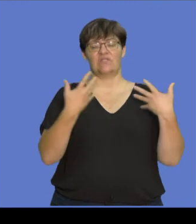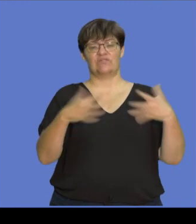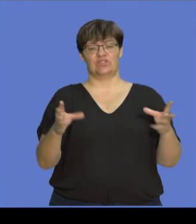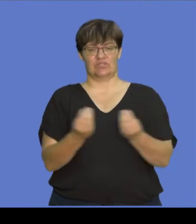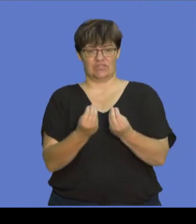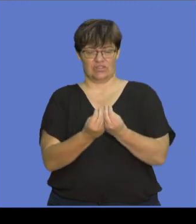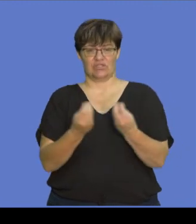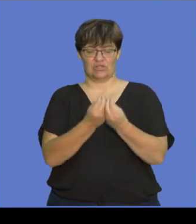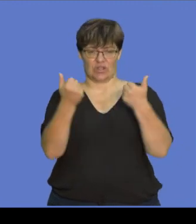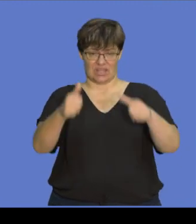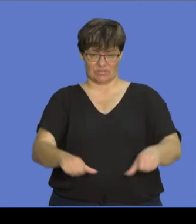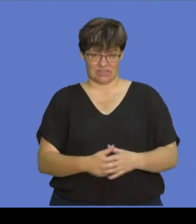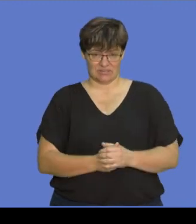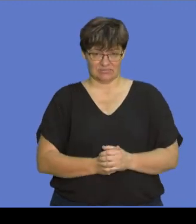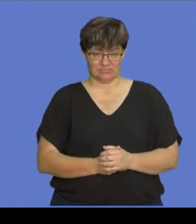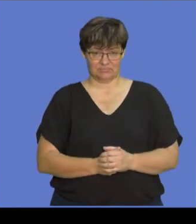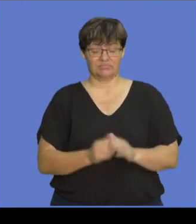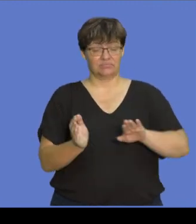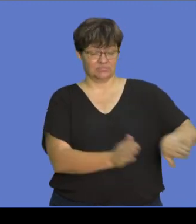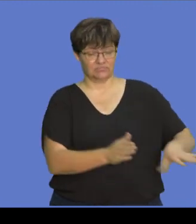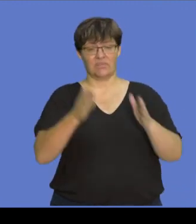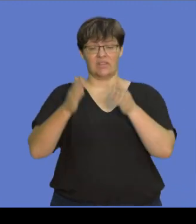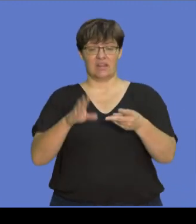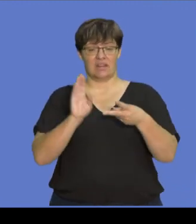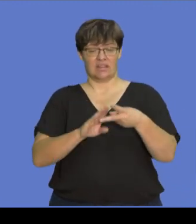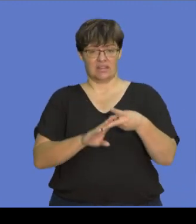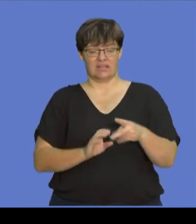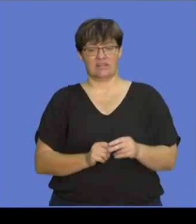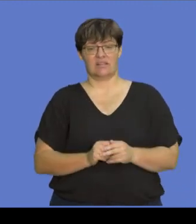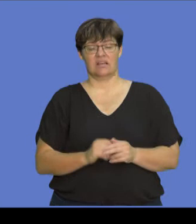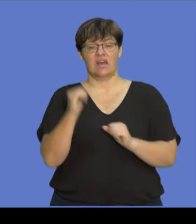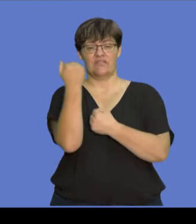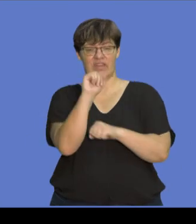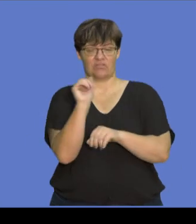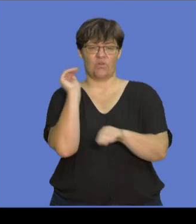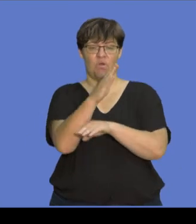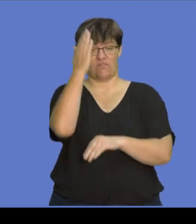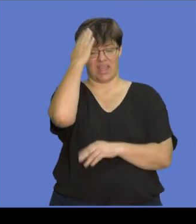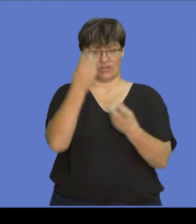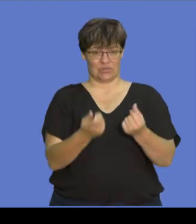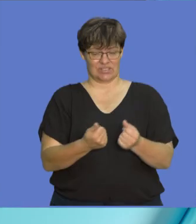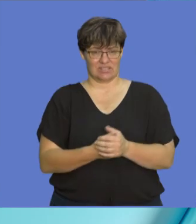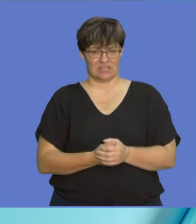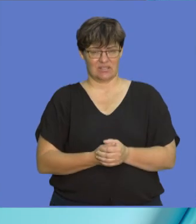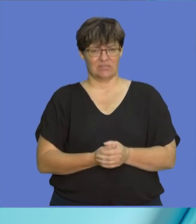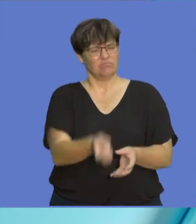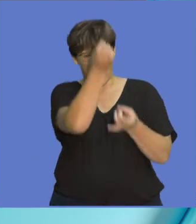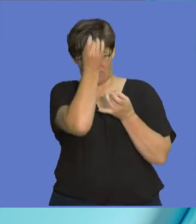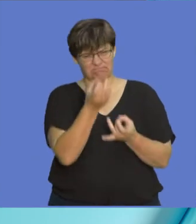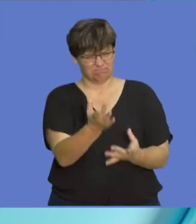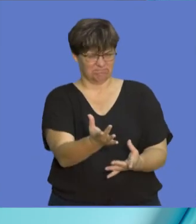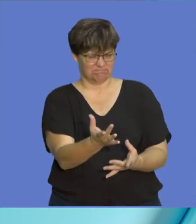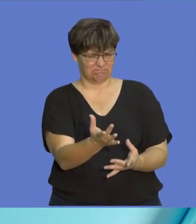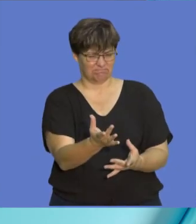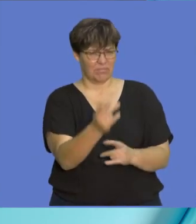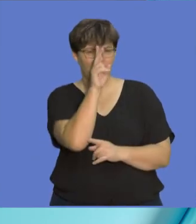account. Okay, we then went on and completed the factory overheads cost. Just a bit of information here. You will notice